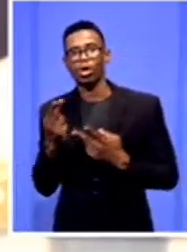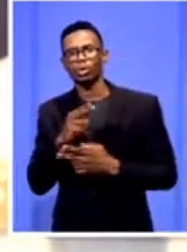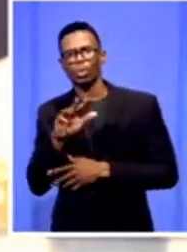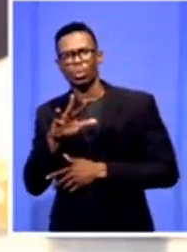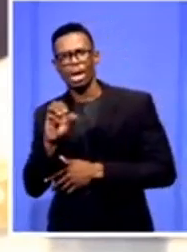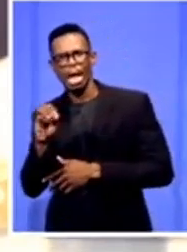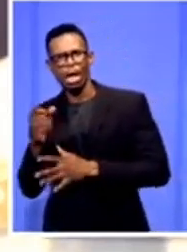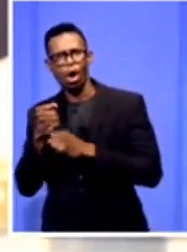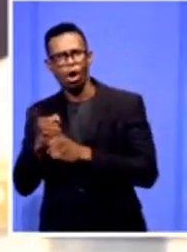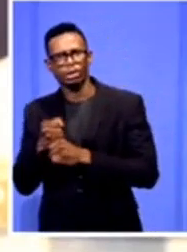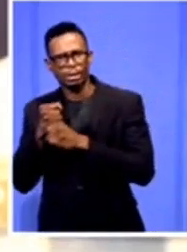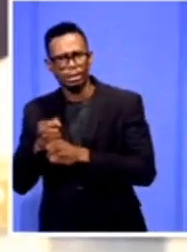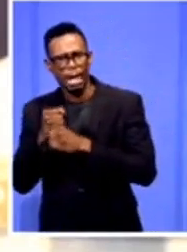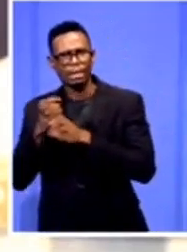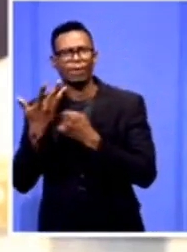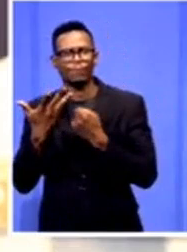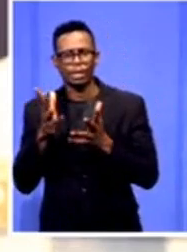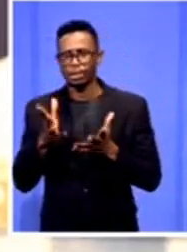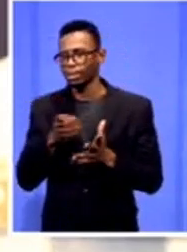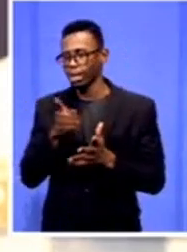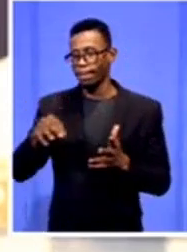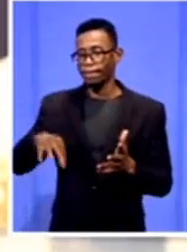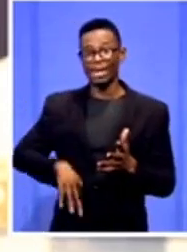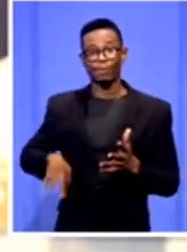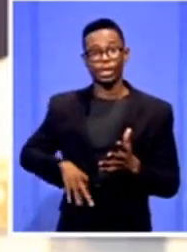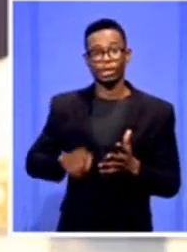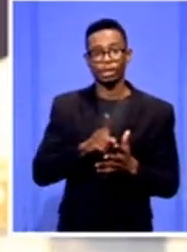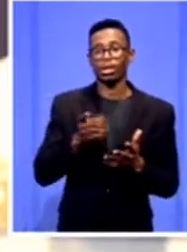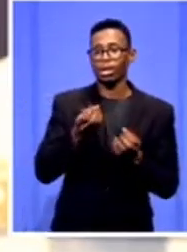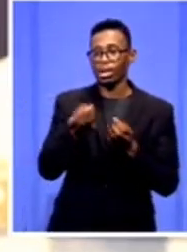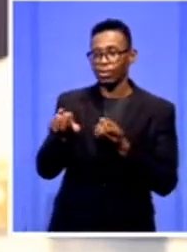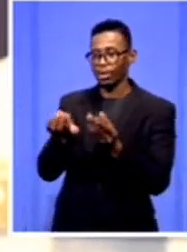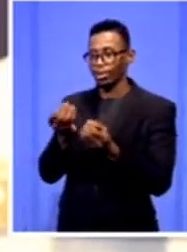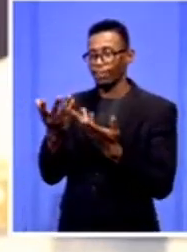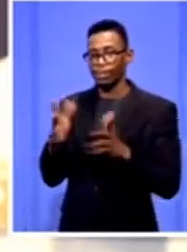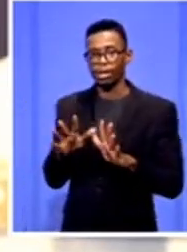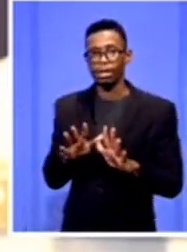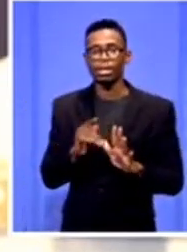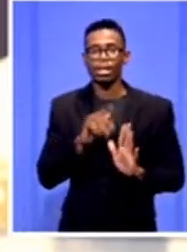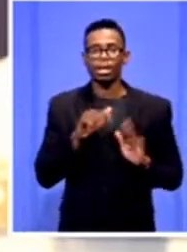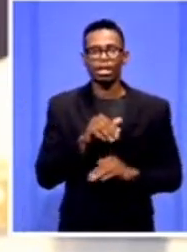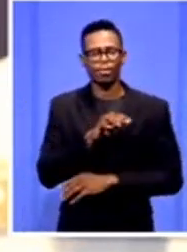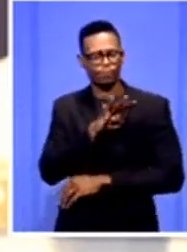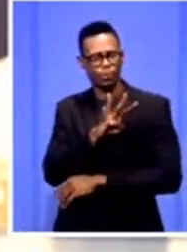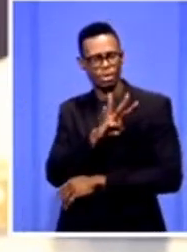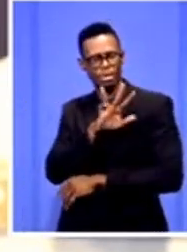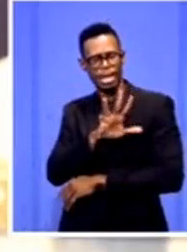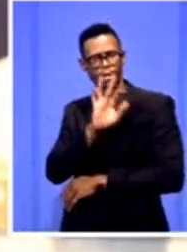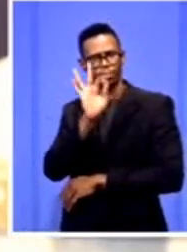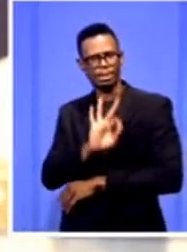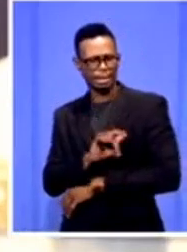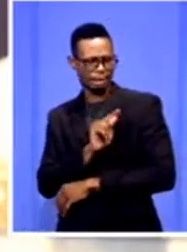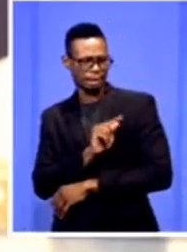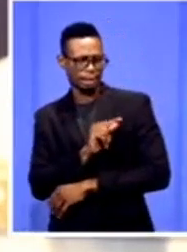beneficiaries. The remaining 49% will be advertised to attract investors,